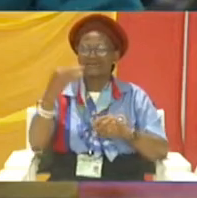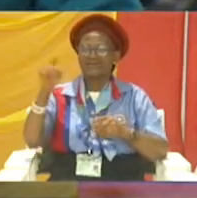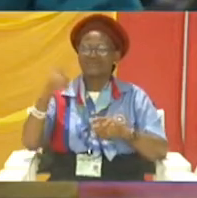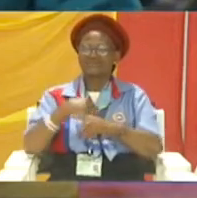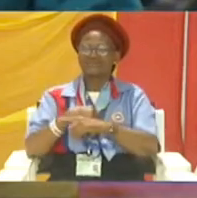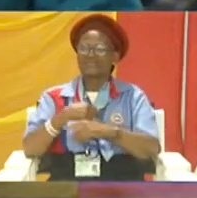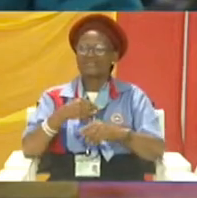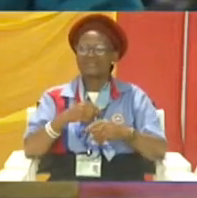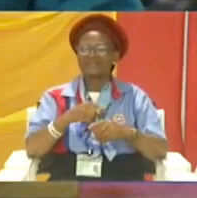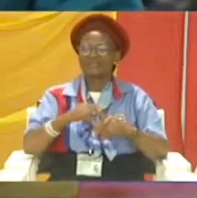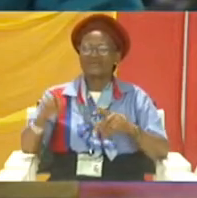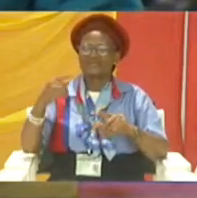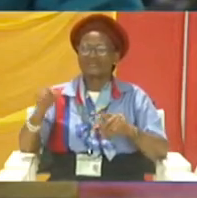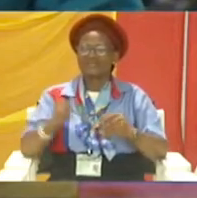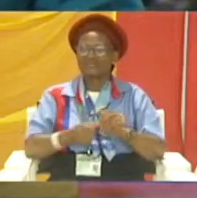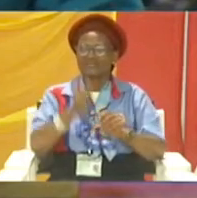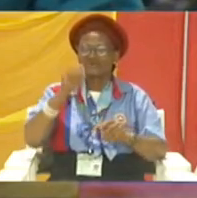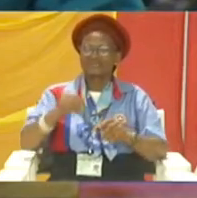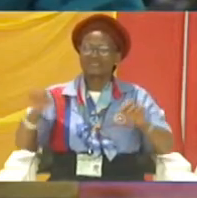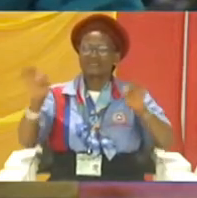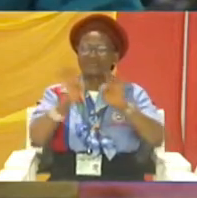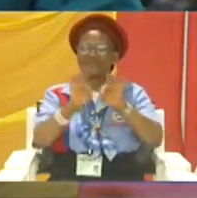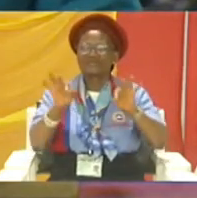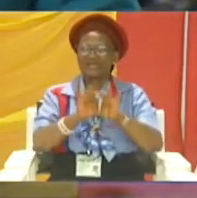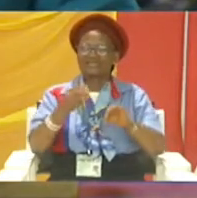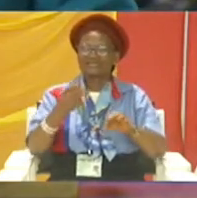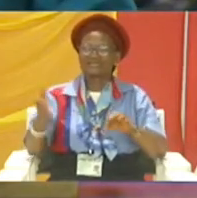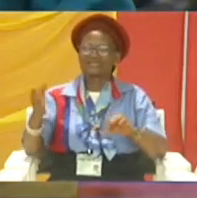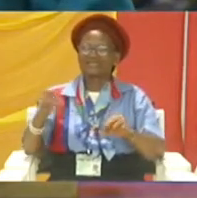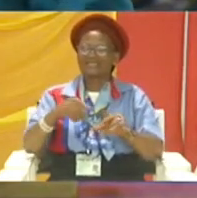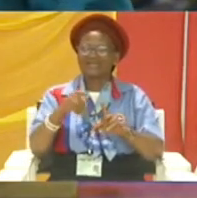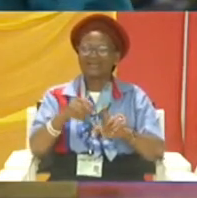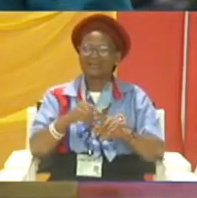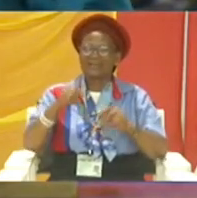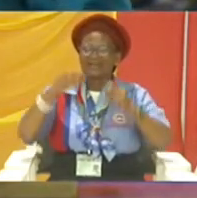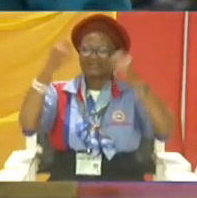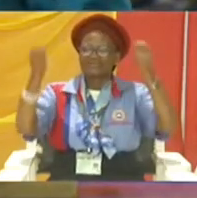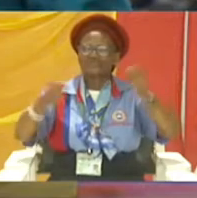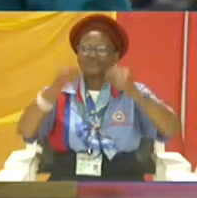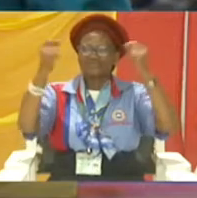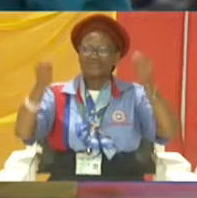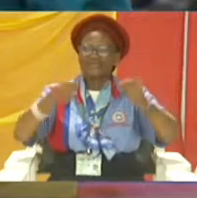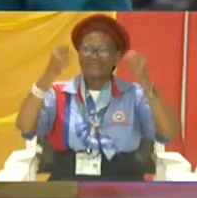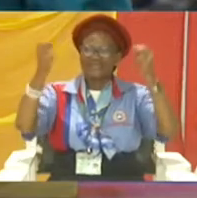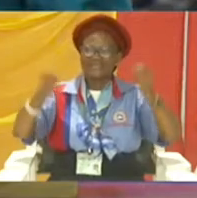But the most important thing about Jubilee is